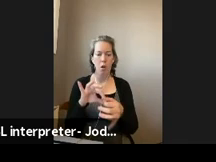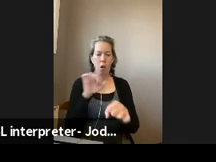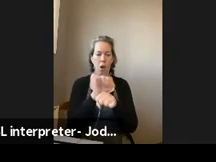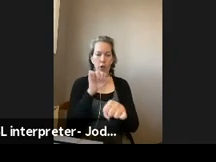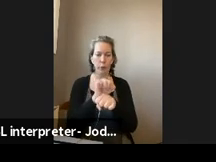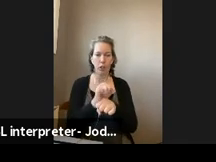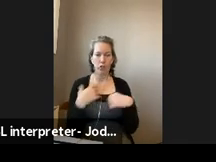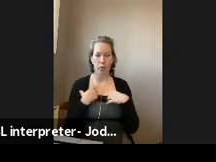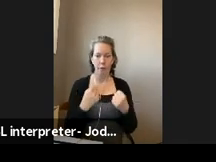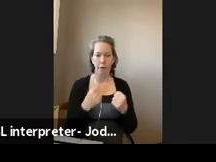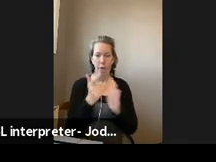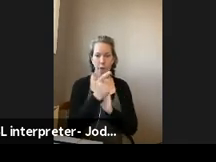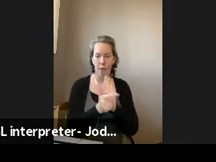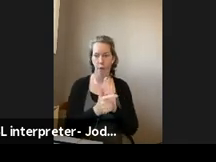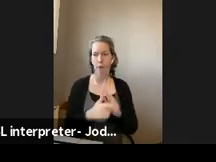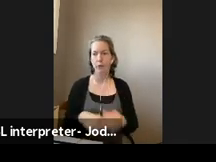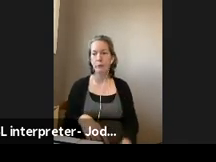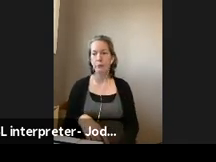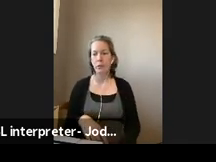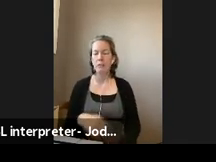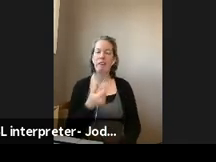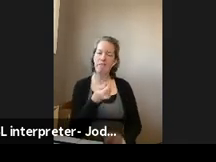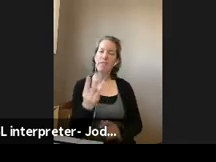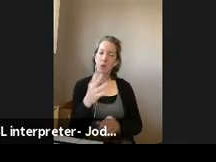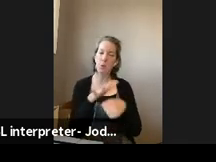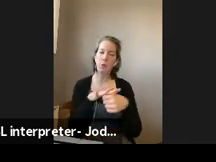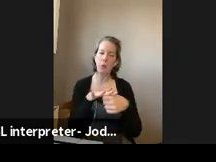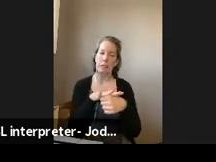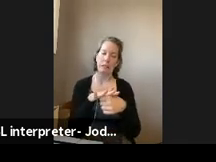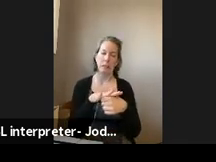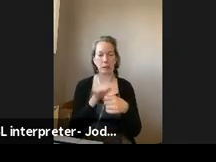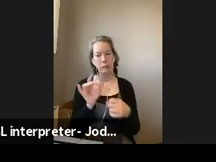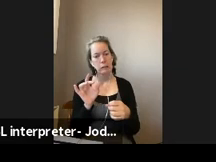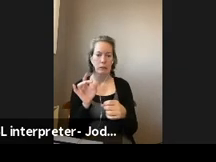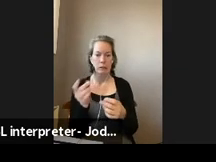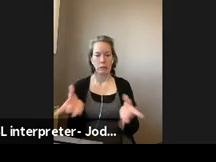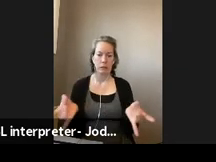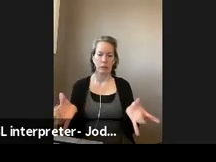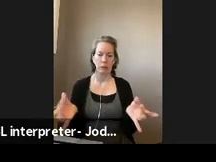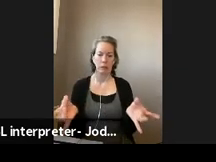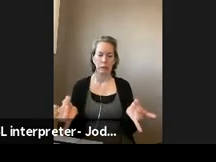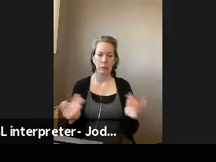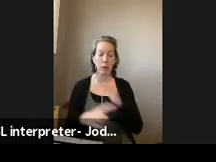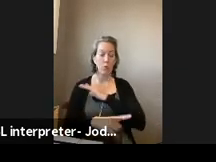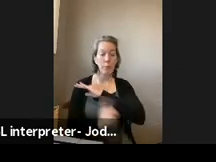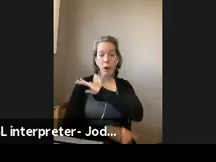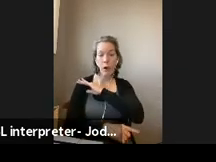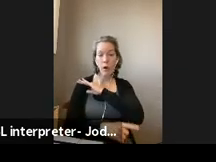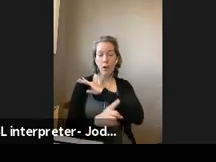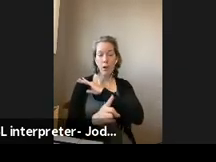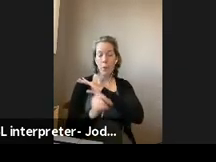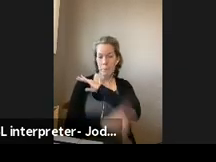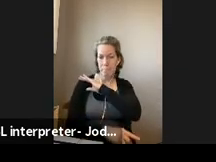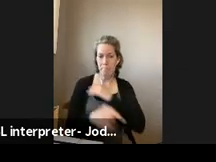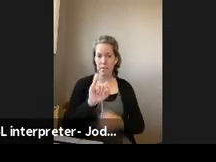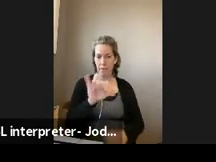be a few areas where it does get a little bit tricky, but you can't be reprised against for refusing unsafe work, but always welcome